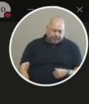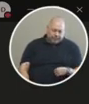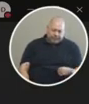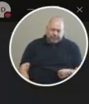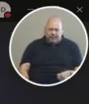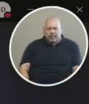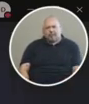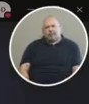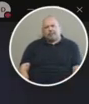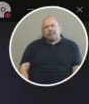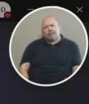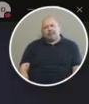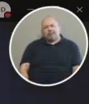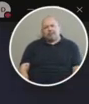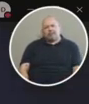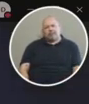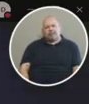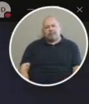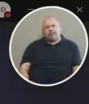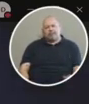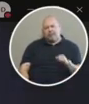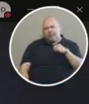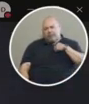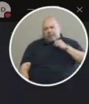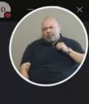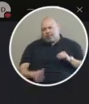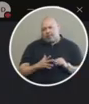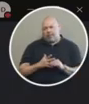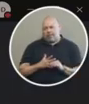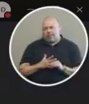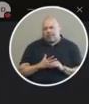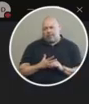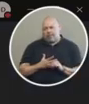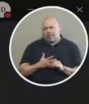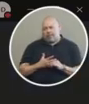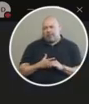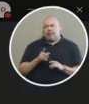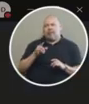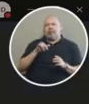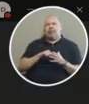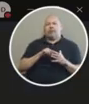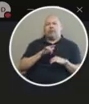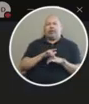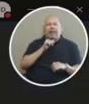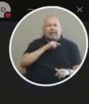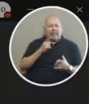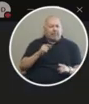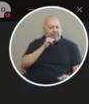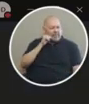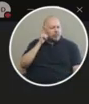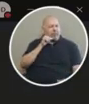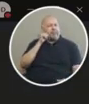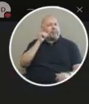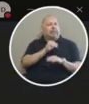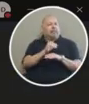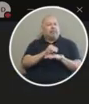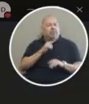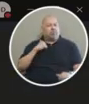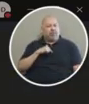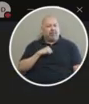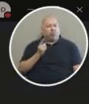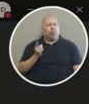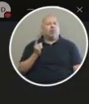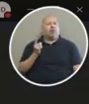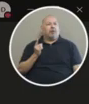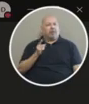dated. I'll let Kerry jump in if I'm off on this, but I believe this was as early as last night. We have